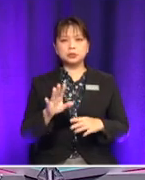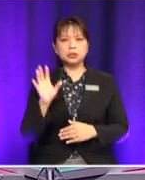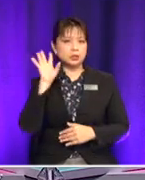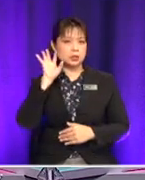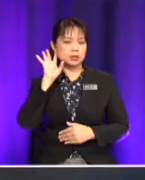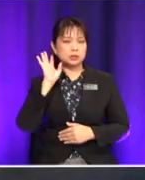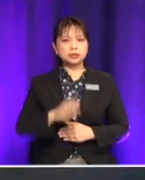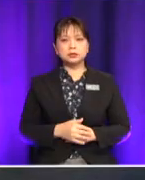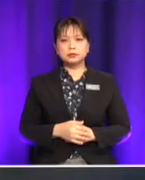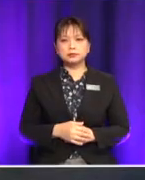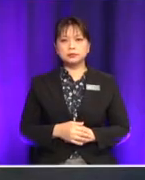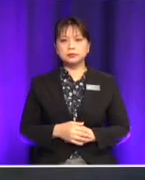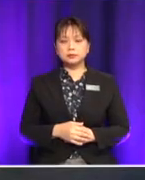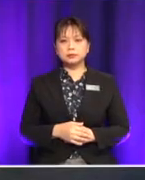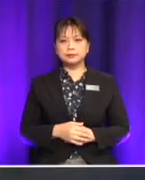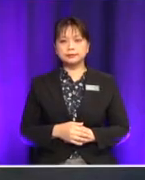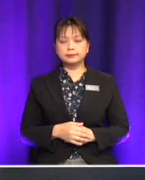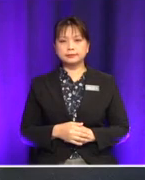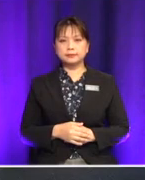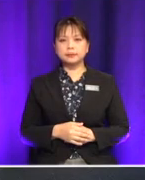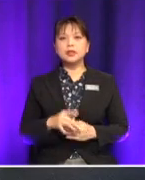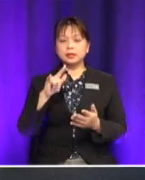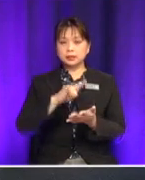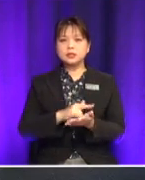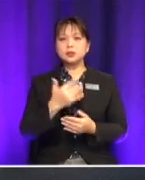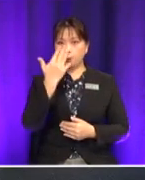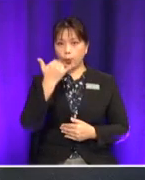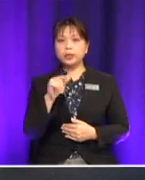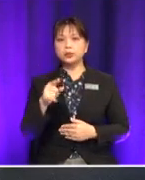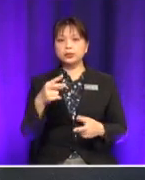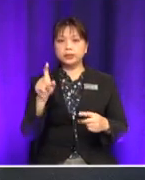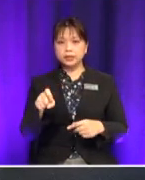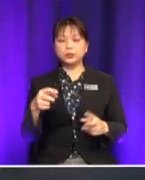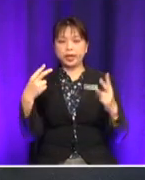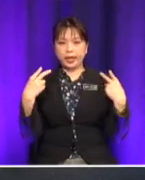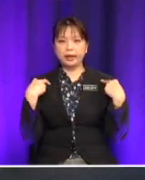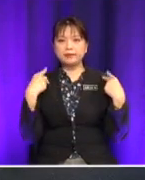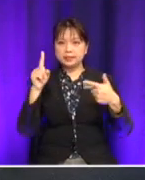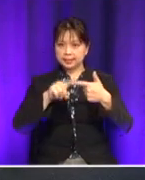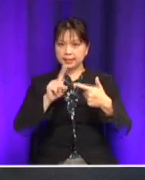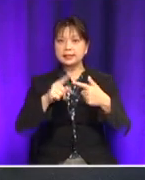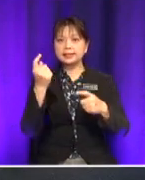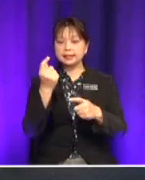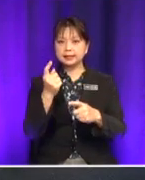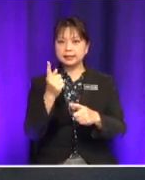Yes, if they were in a hurry to answer. Exactly. So that's why you need to have the first round and the second round. Good job, guys.